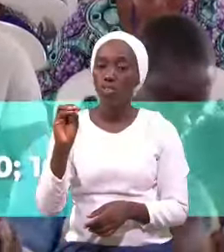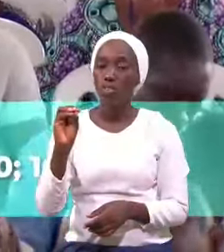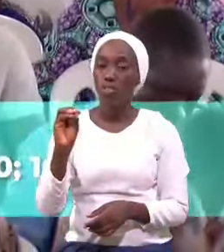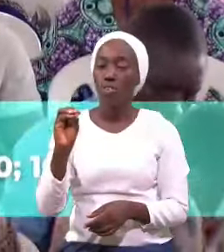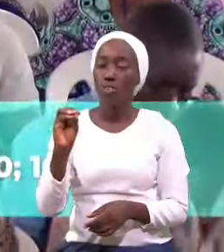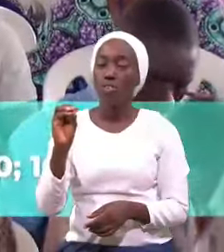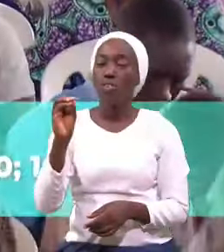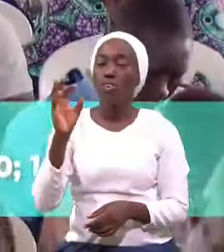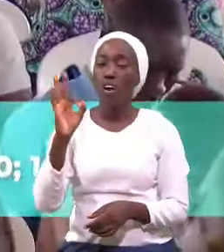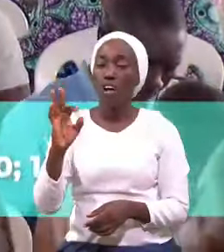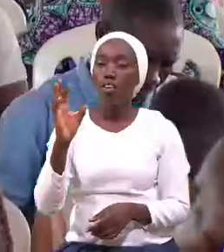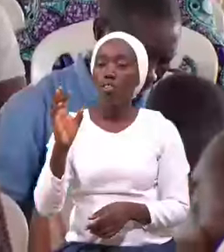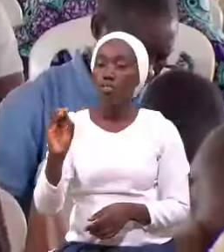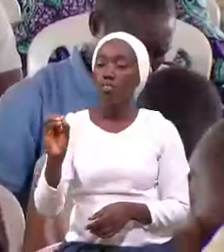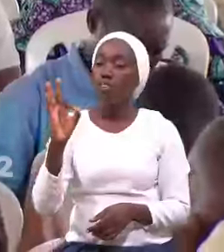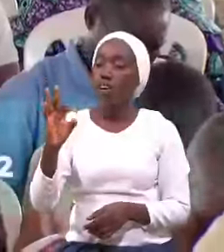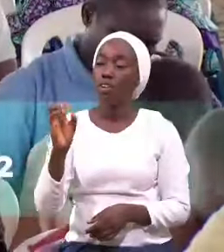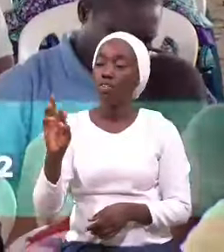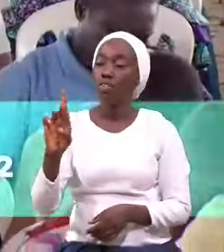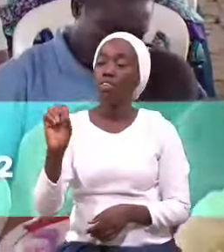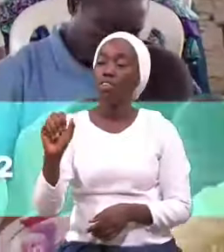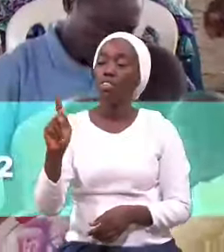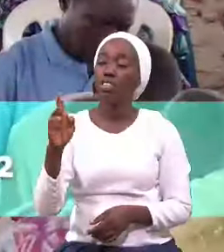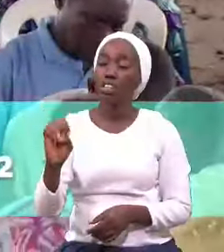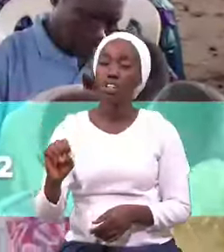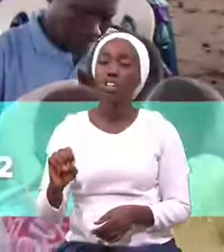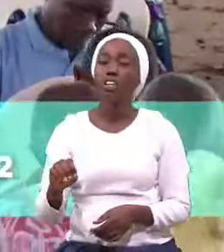G, grieve not the Holy Spirit.